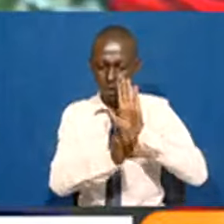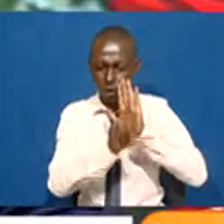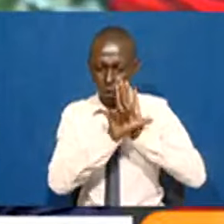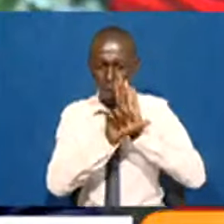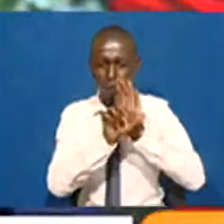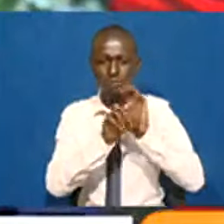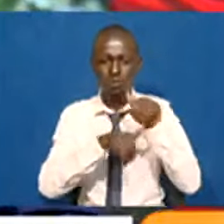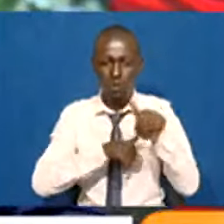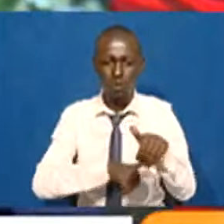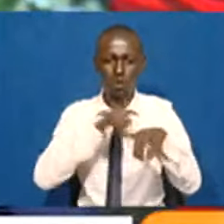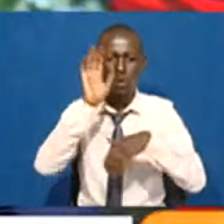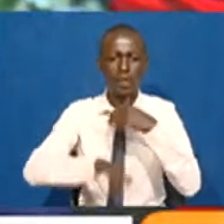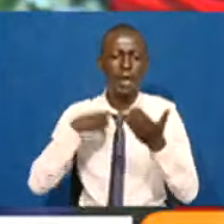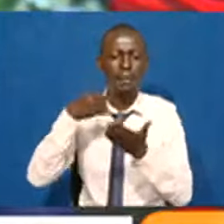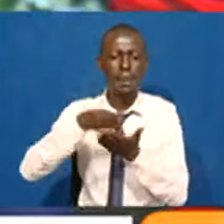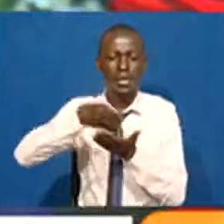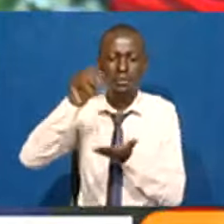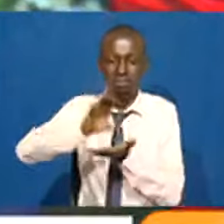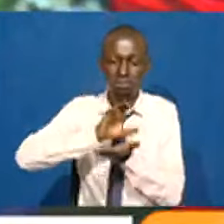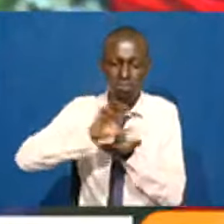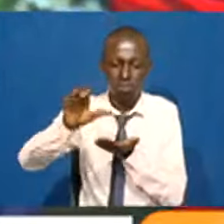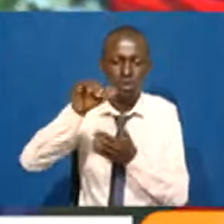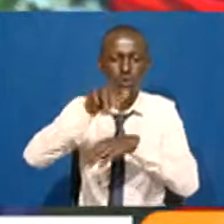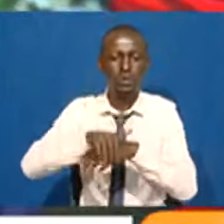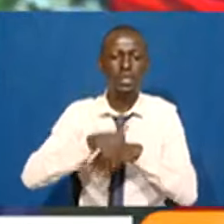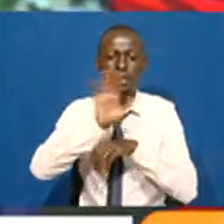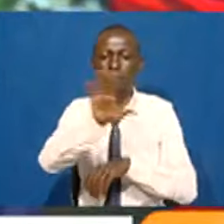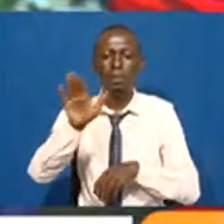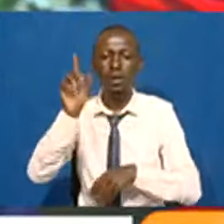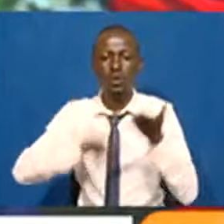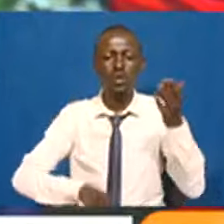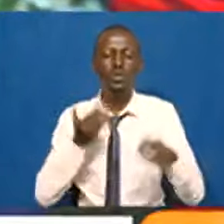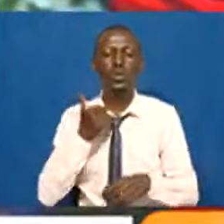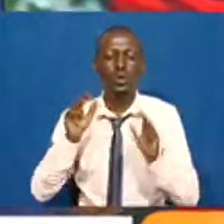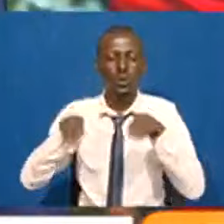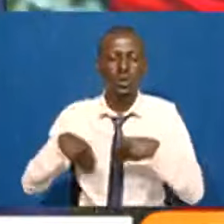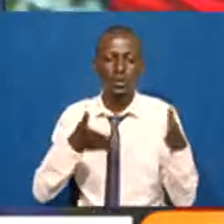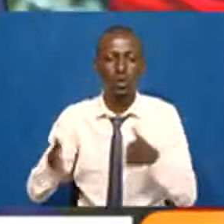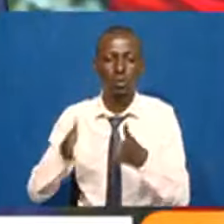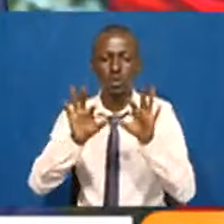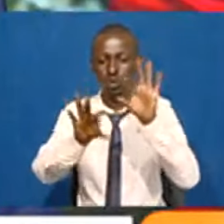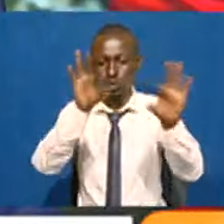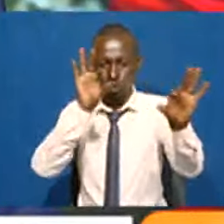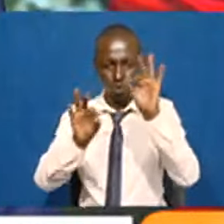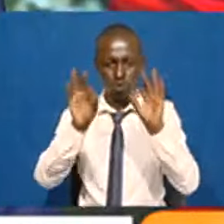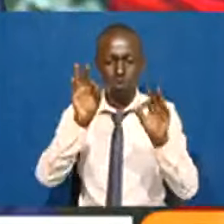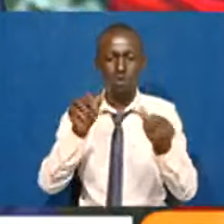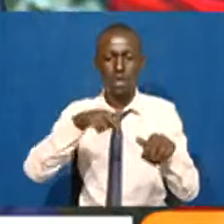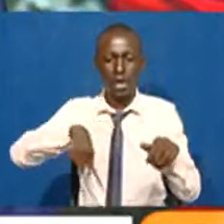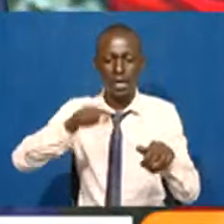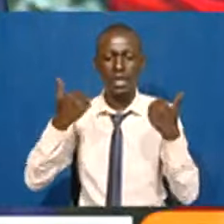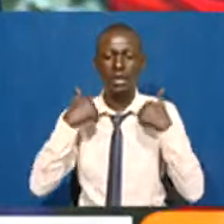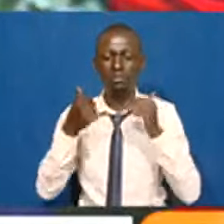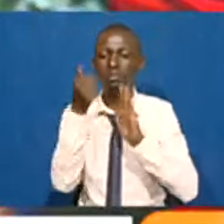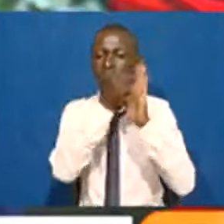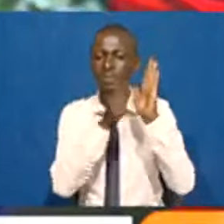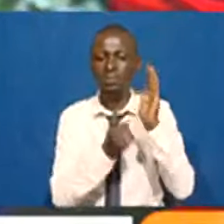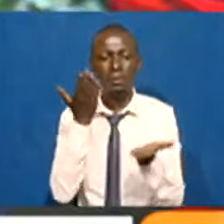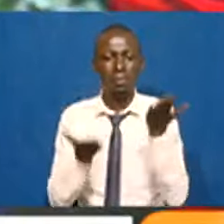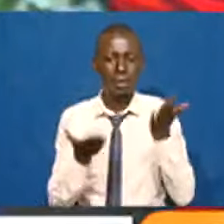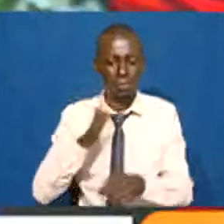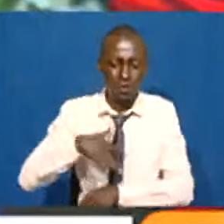just giving the cash so that you can go and get whatever you want, now we give an opportunity to choose from what we have. Mm-hmm. Unless you think or you